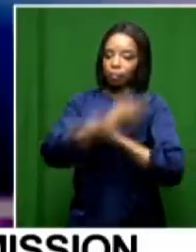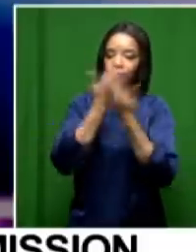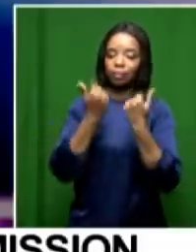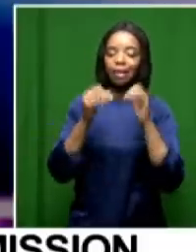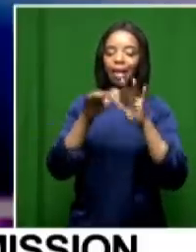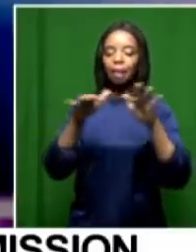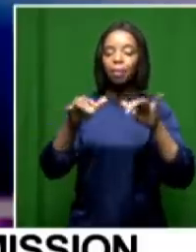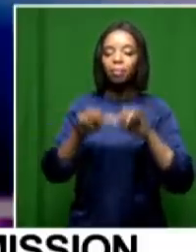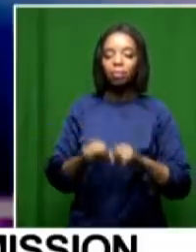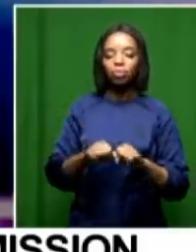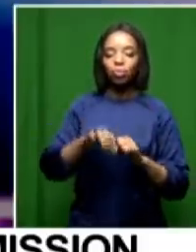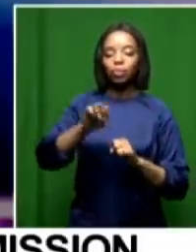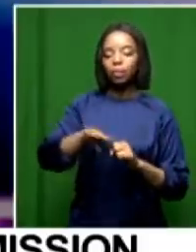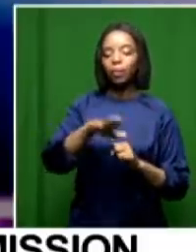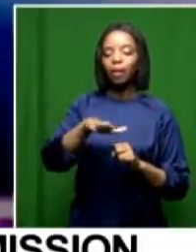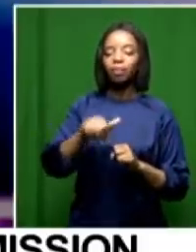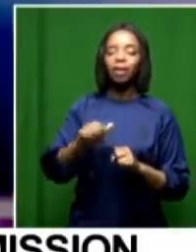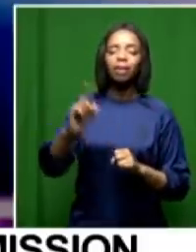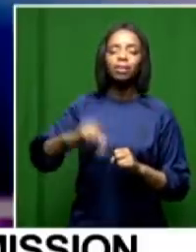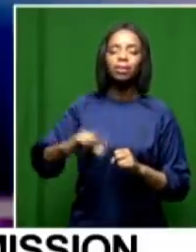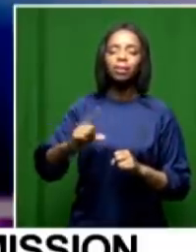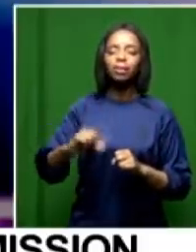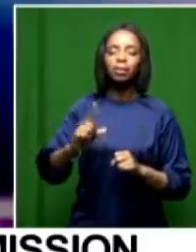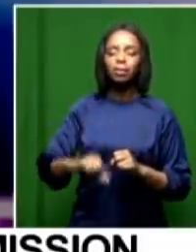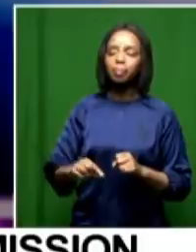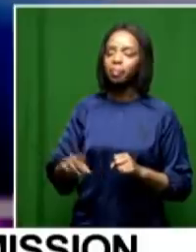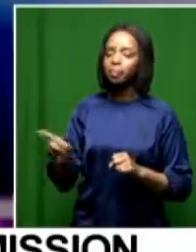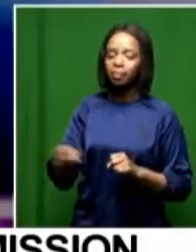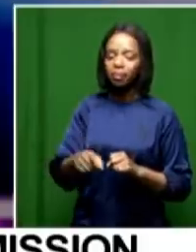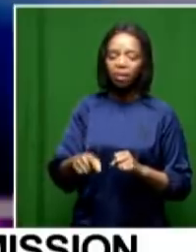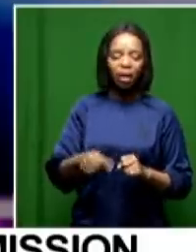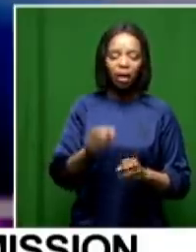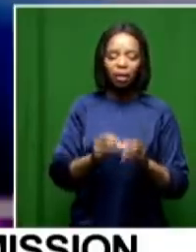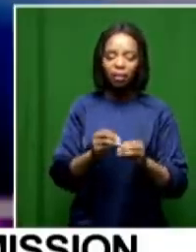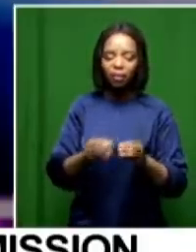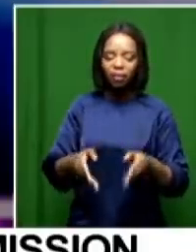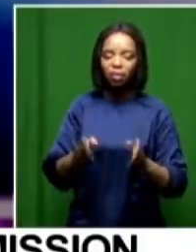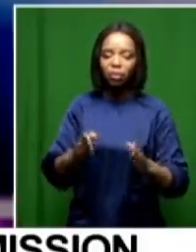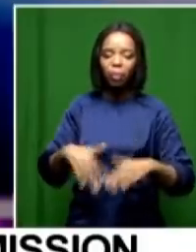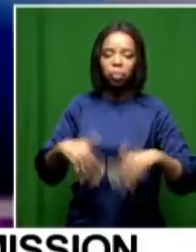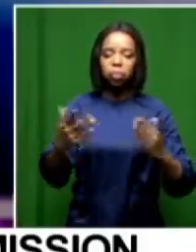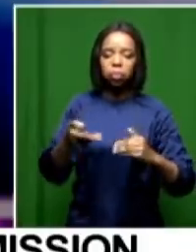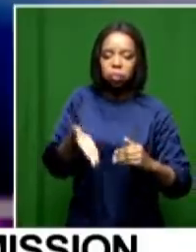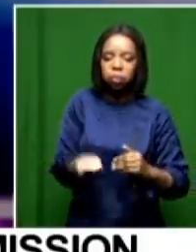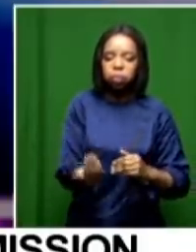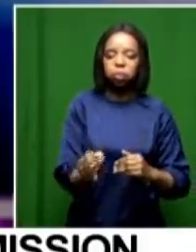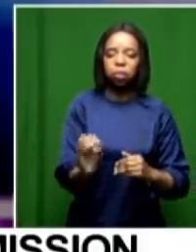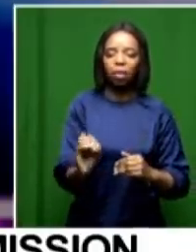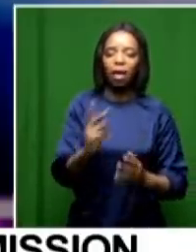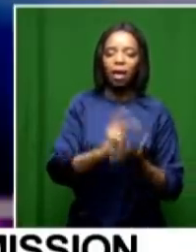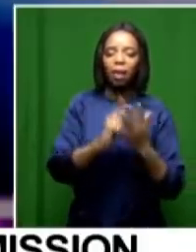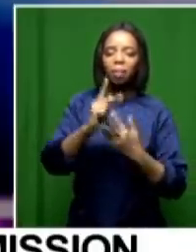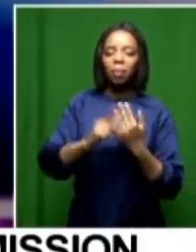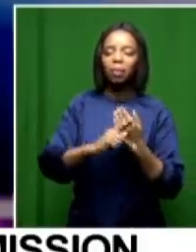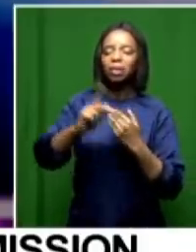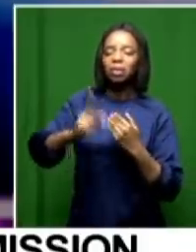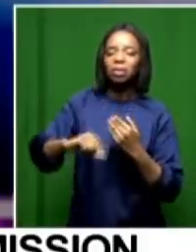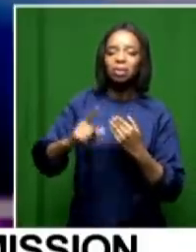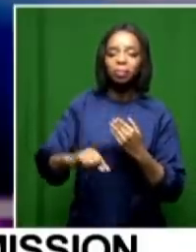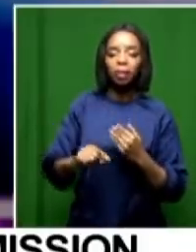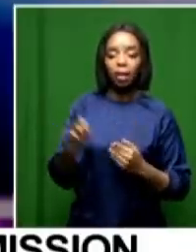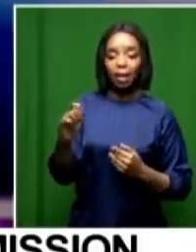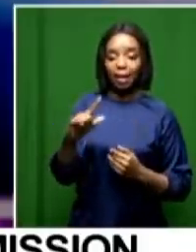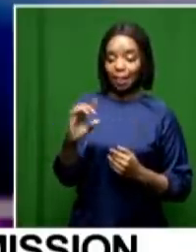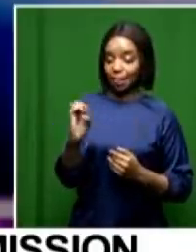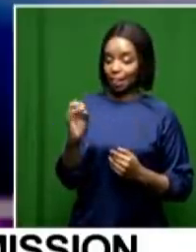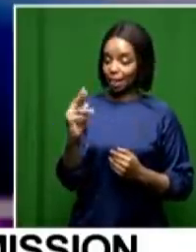bought for cheap tenders of roads to not fill potholes and cheap infrastructure projects. So Glencore can buy this entire country if it needs be.